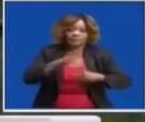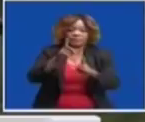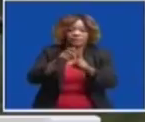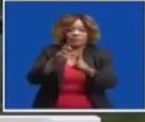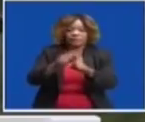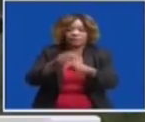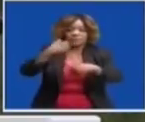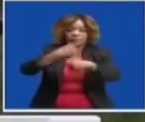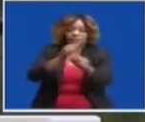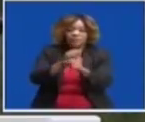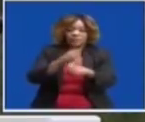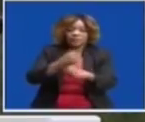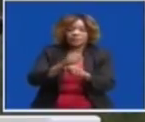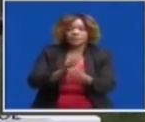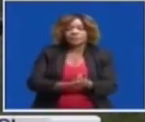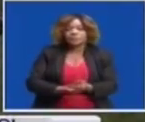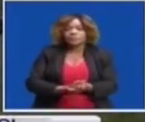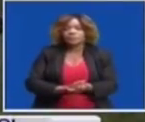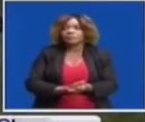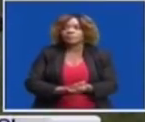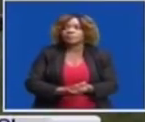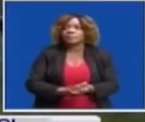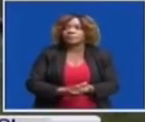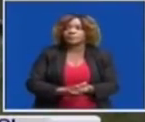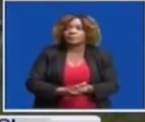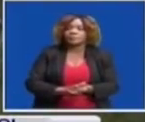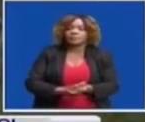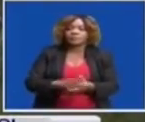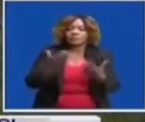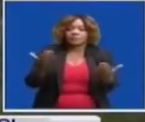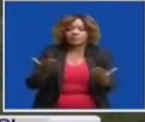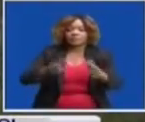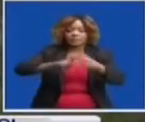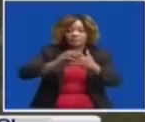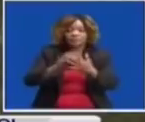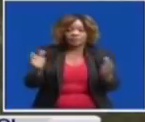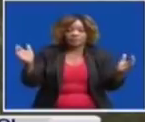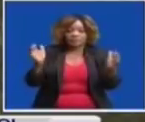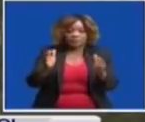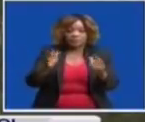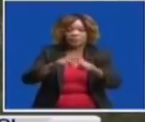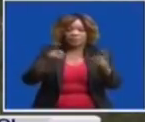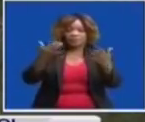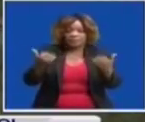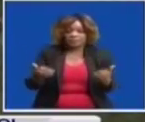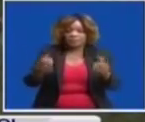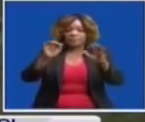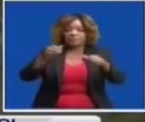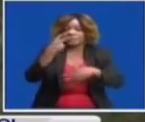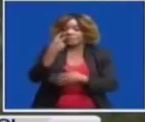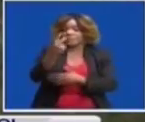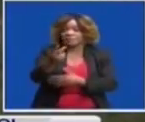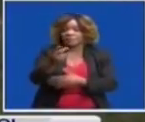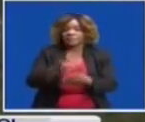do the multiplying of the seed because we started with small quantities, but as you can see now, we are